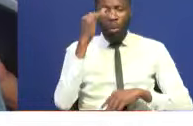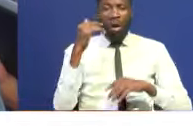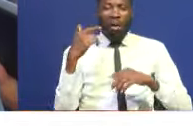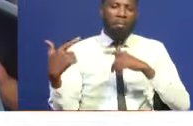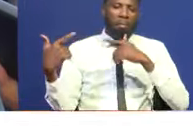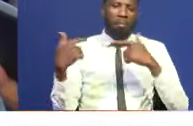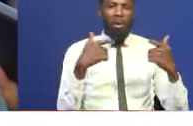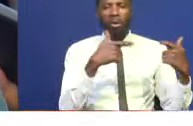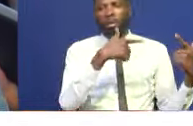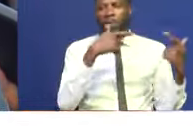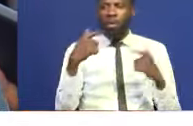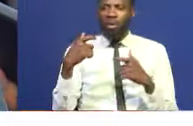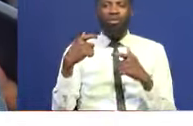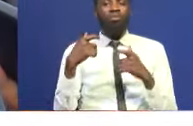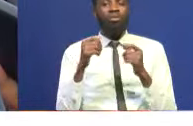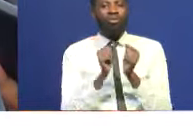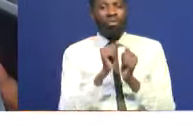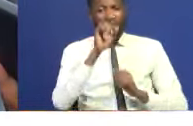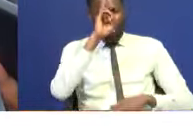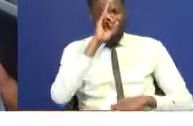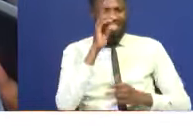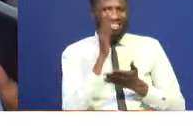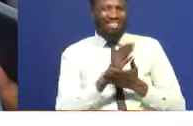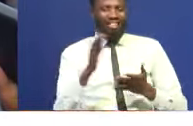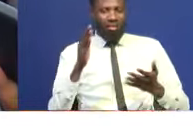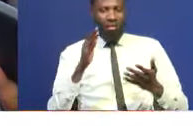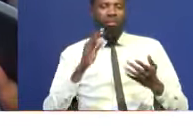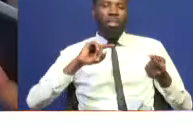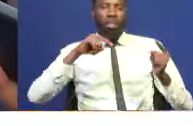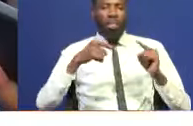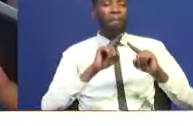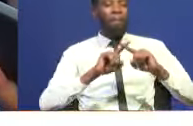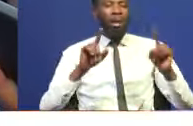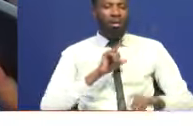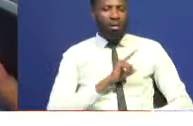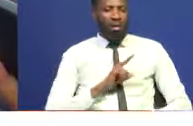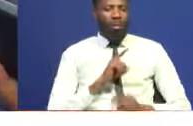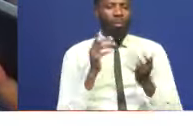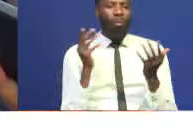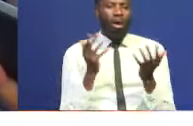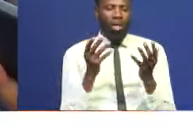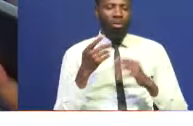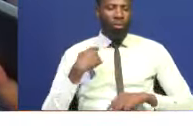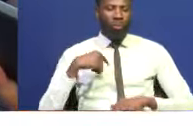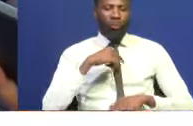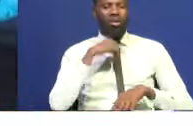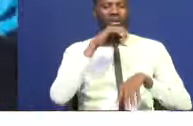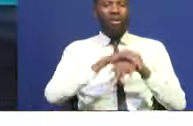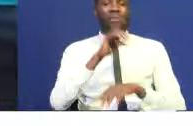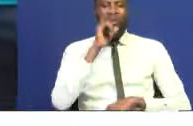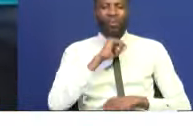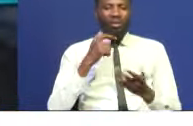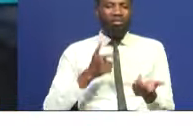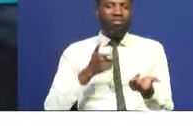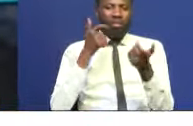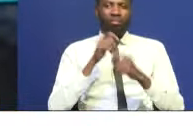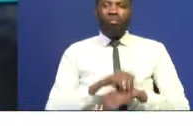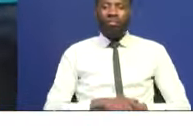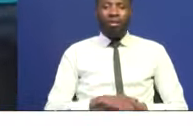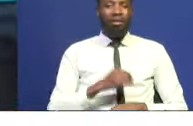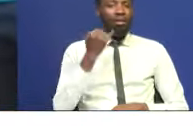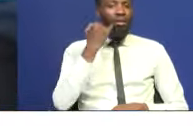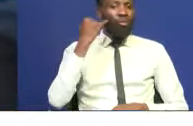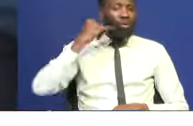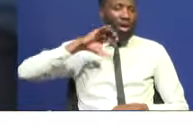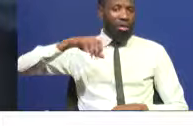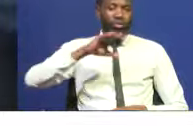officers, and in the process some were injured, but luckily we have gotten the firearm. Nakuru County Commissioner